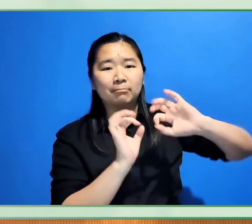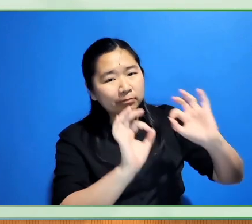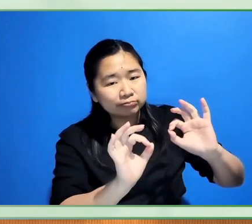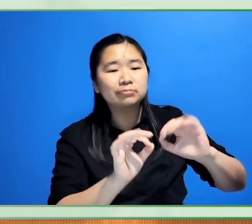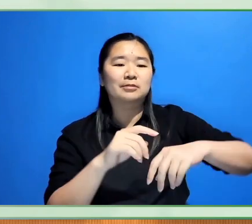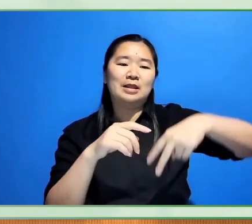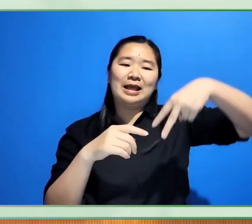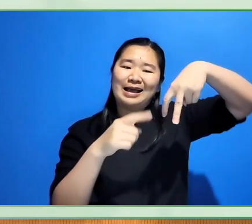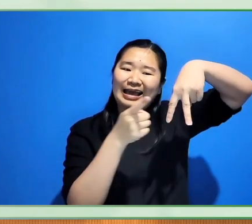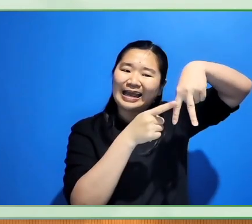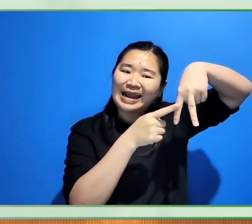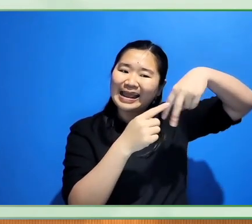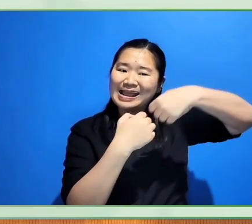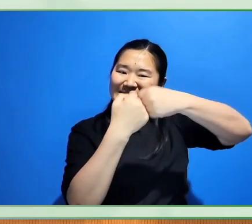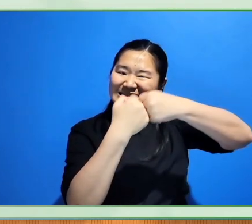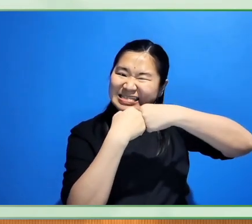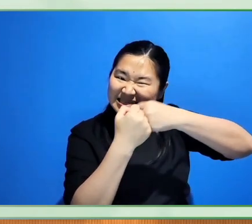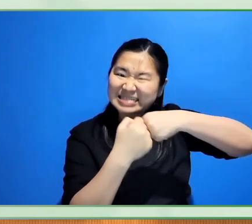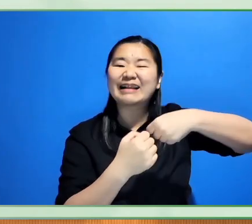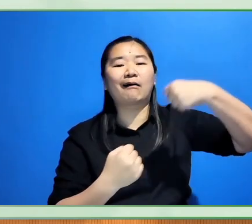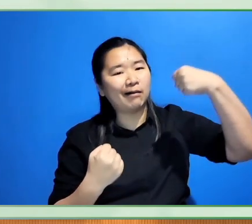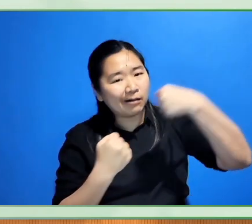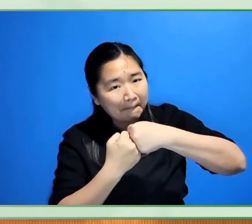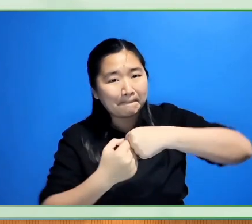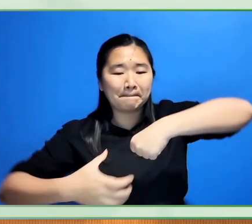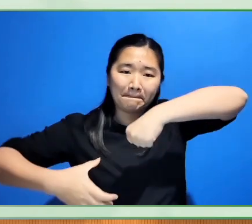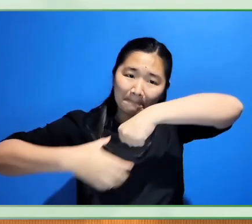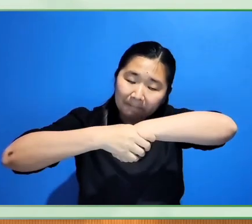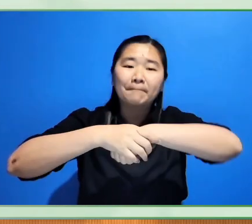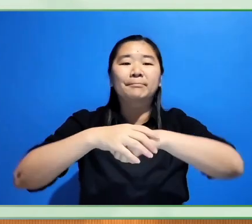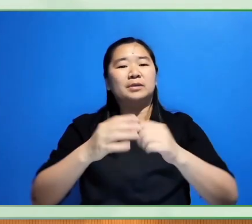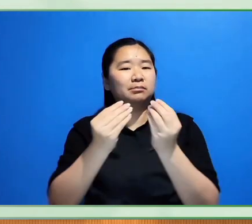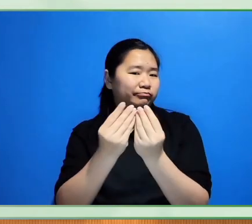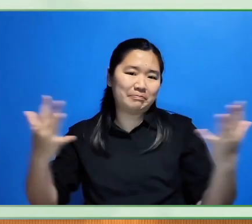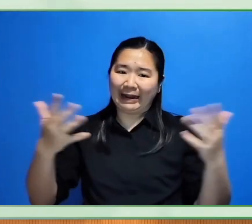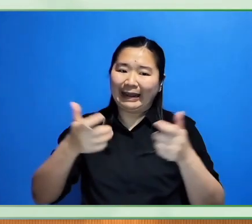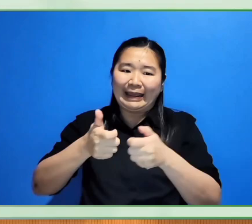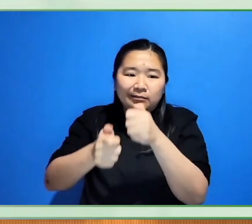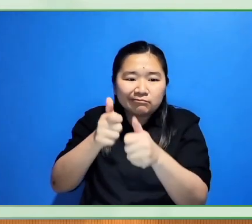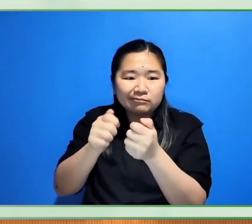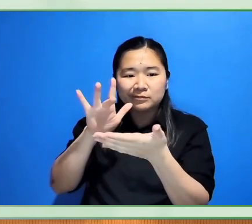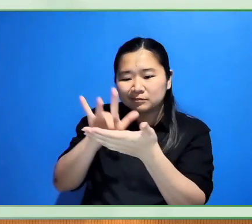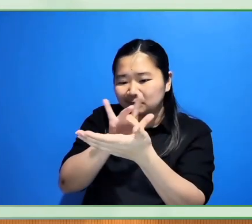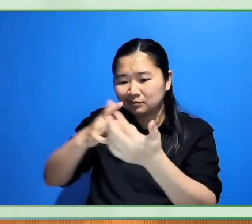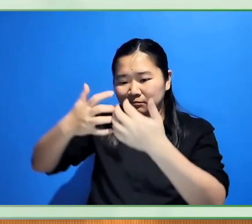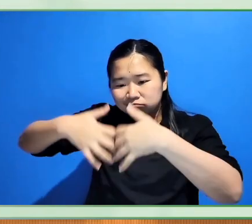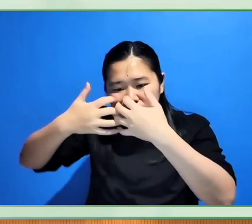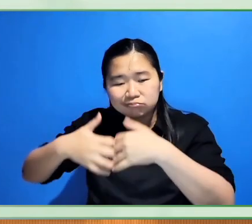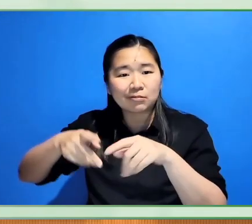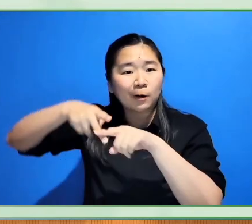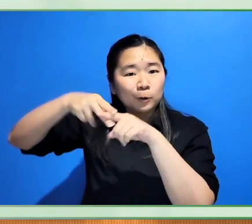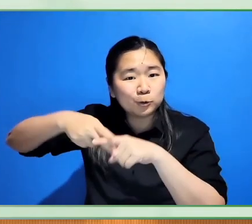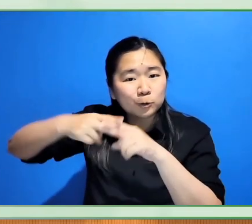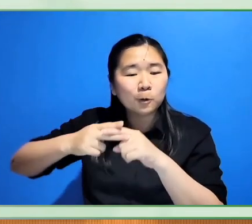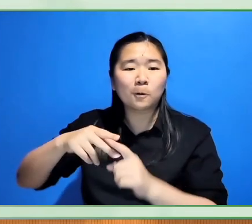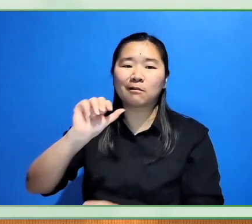So what we offer somehow is advantages in multiple areas. So we can deploy autonomous microprosthetic clinics with low